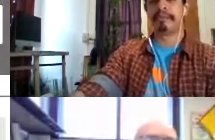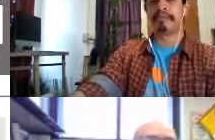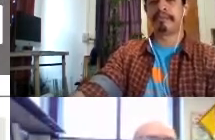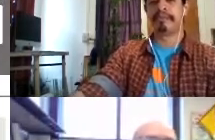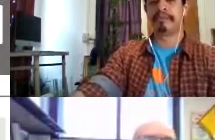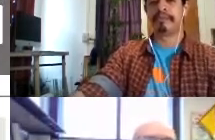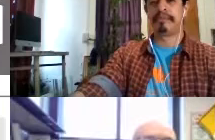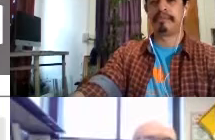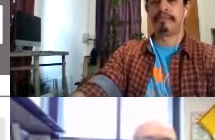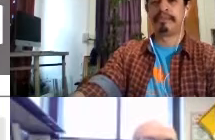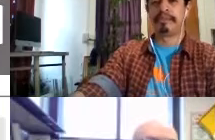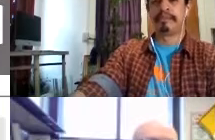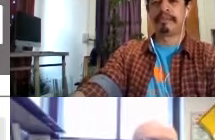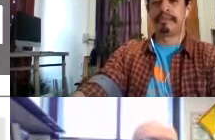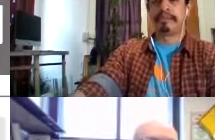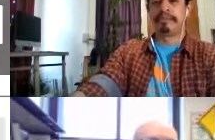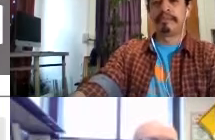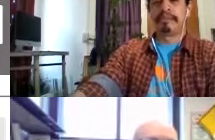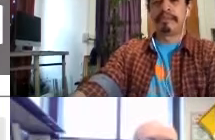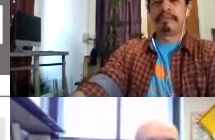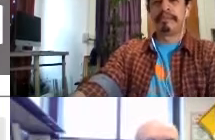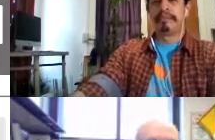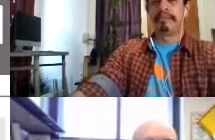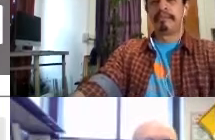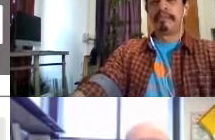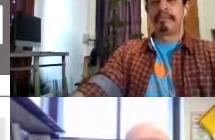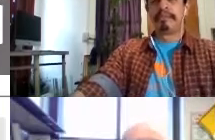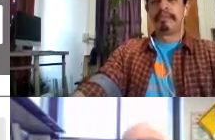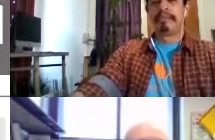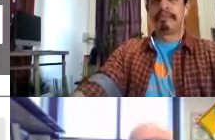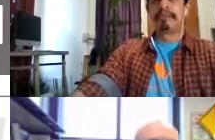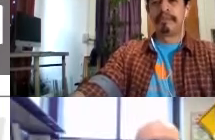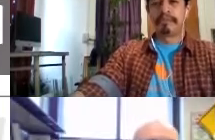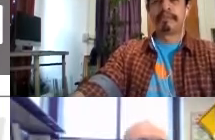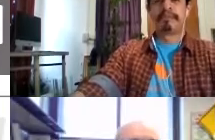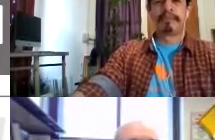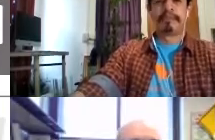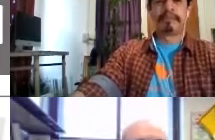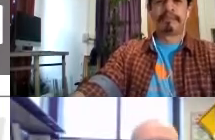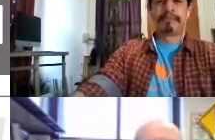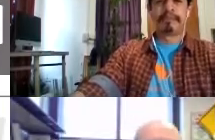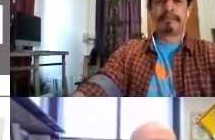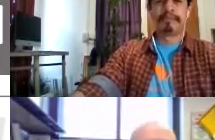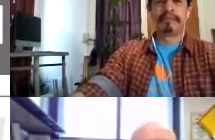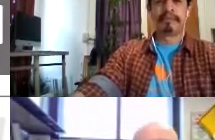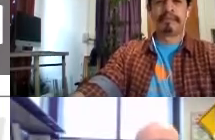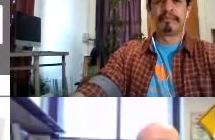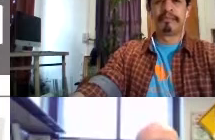by a developer when their plans become more clear. Go ahead, Ricardo.